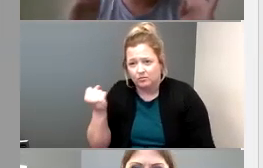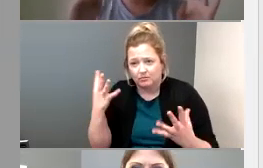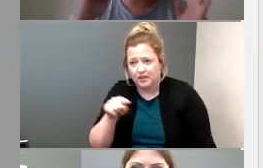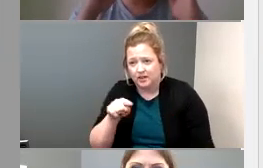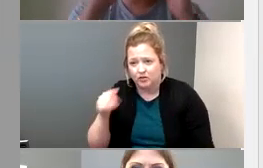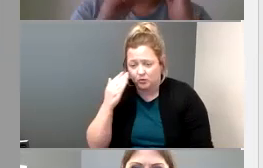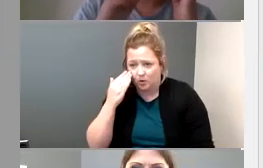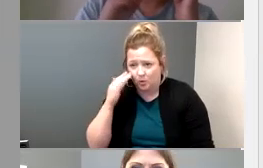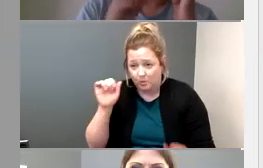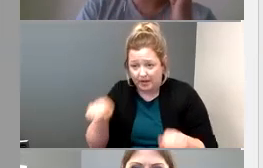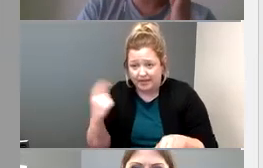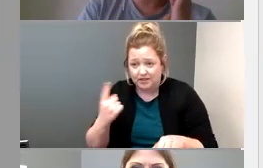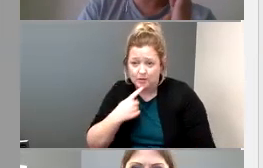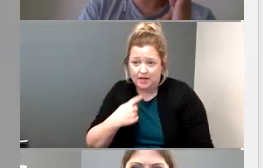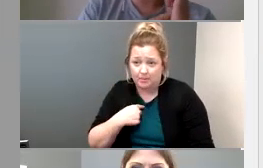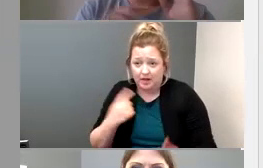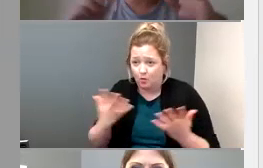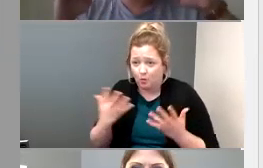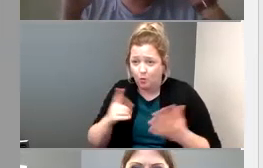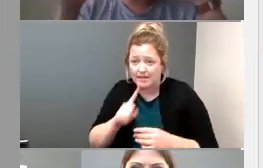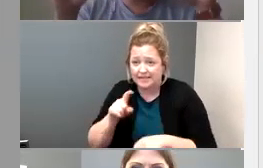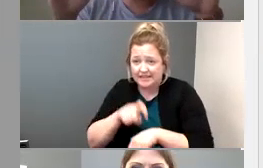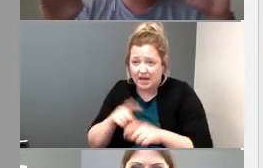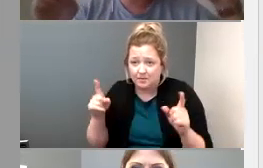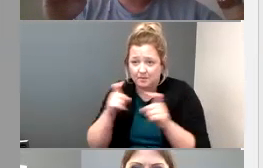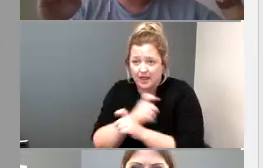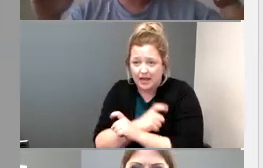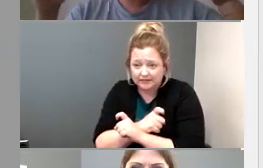tell me what is the time complexity? I mean,